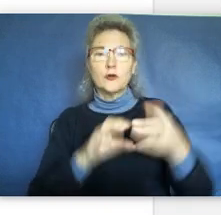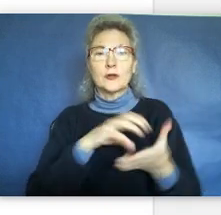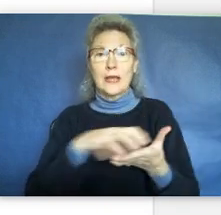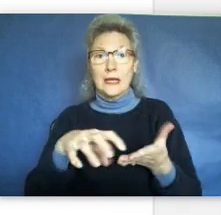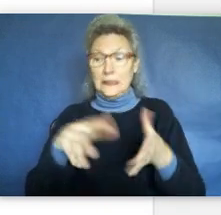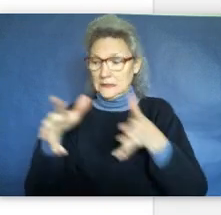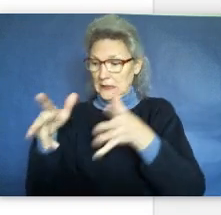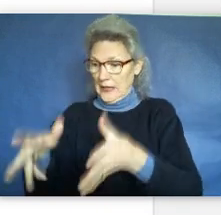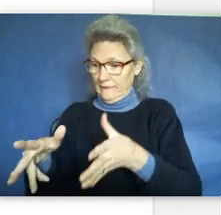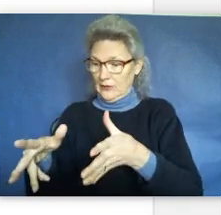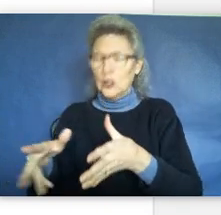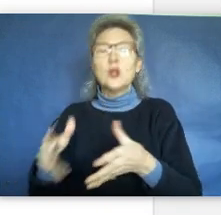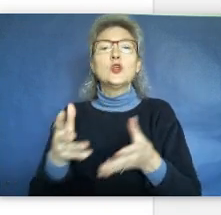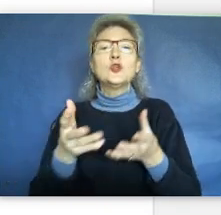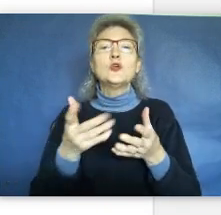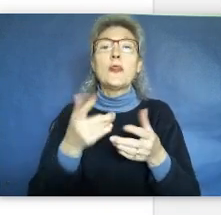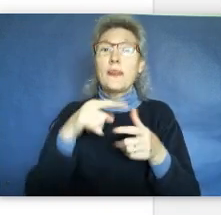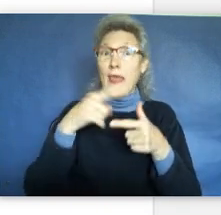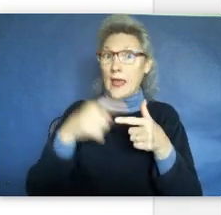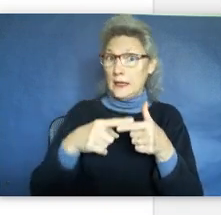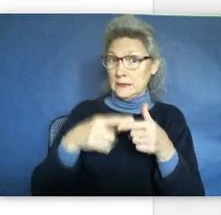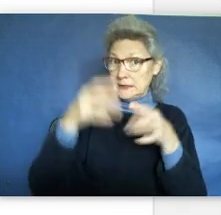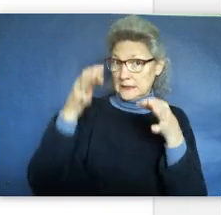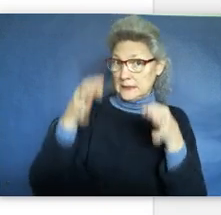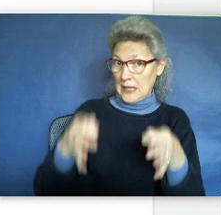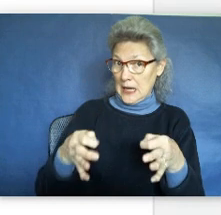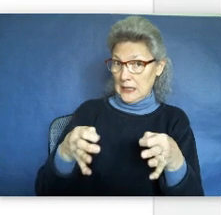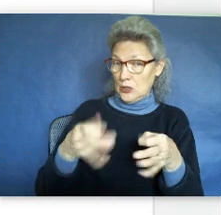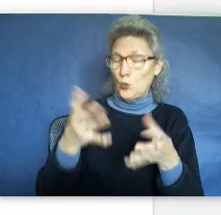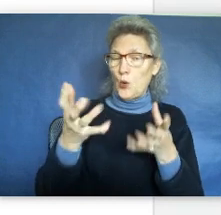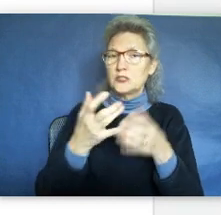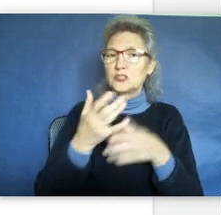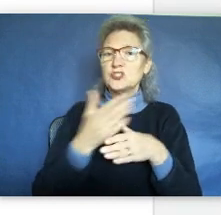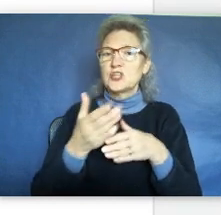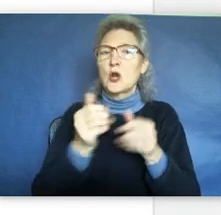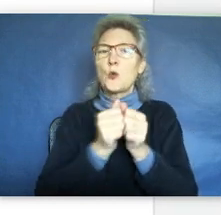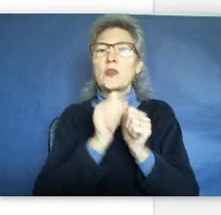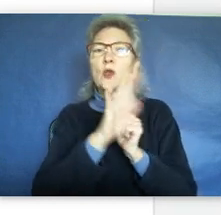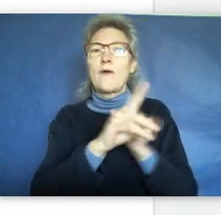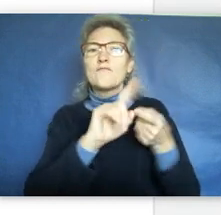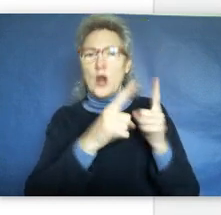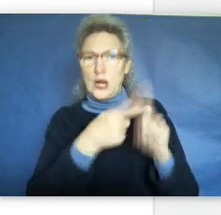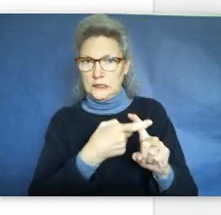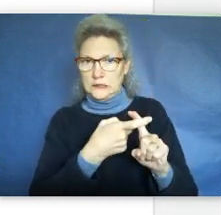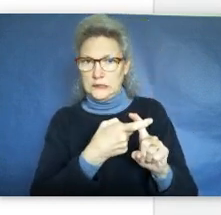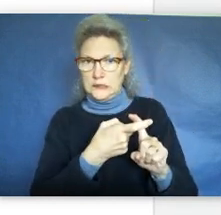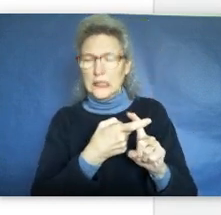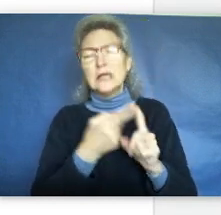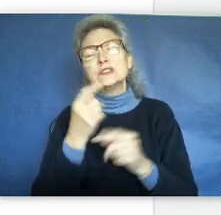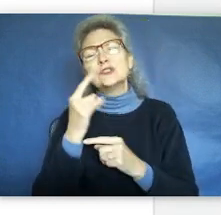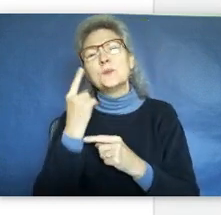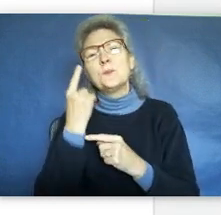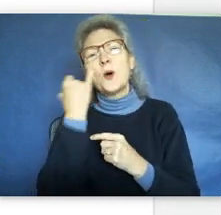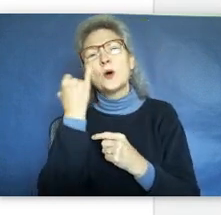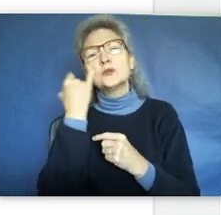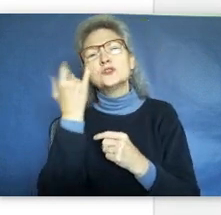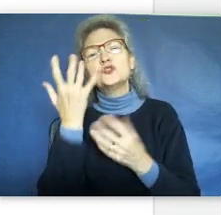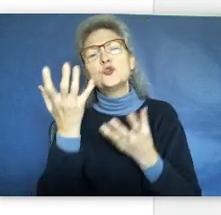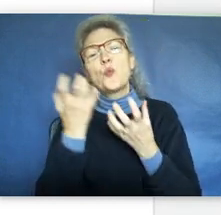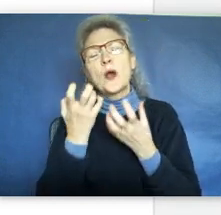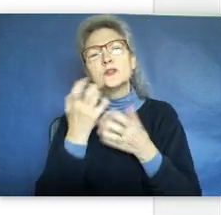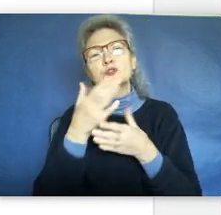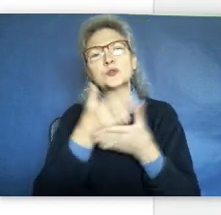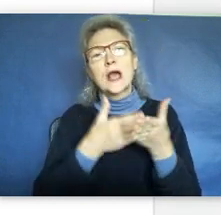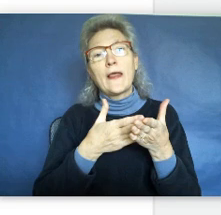friends. Suppose you want to cut the original cake into equal pieces of the same size. That's important